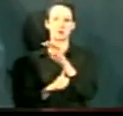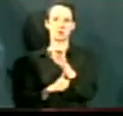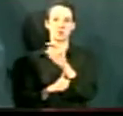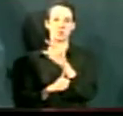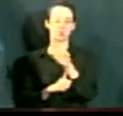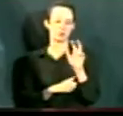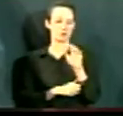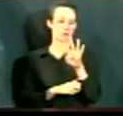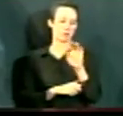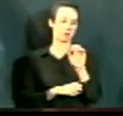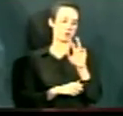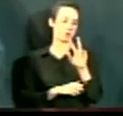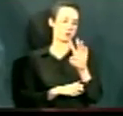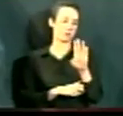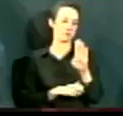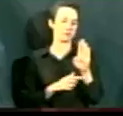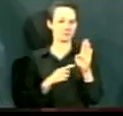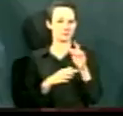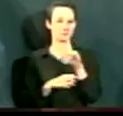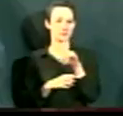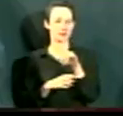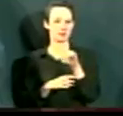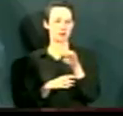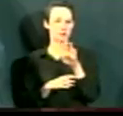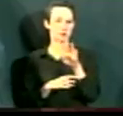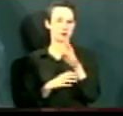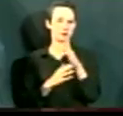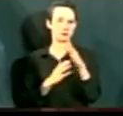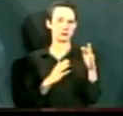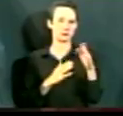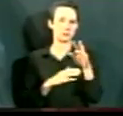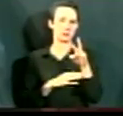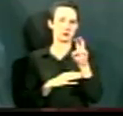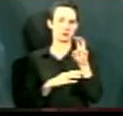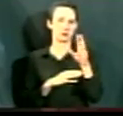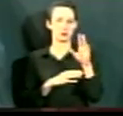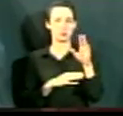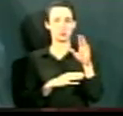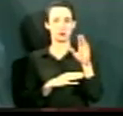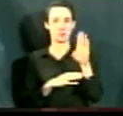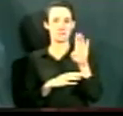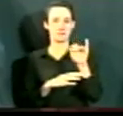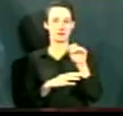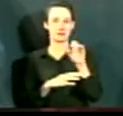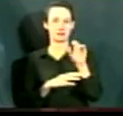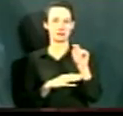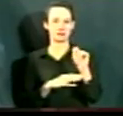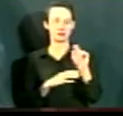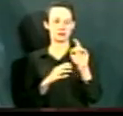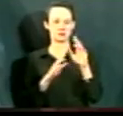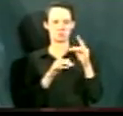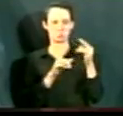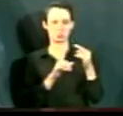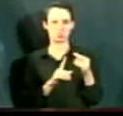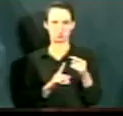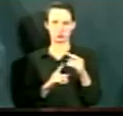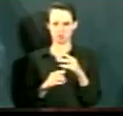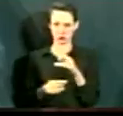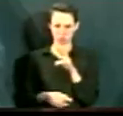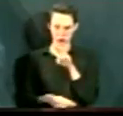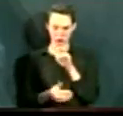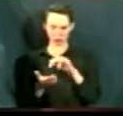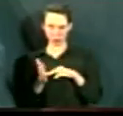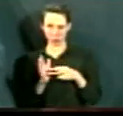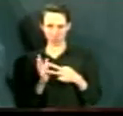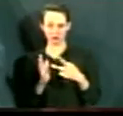from 124 to some of them up to close to 200 basis points. So 200, that's $2 per 100? Per